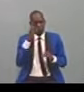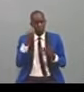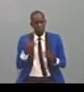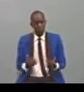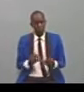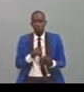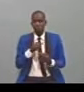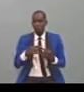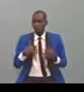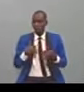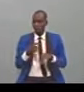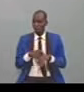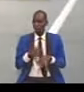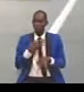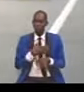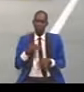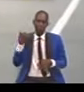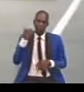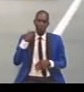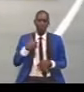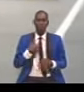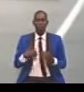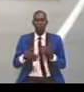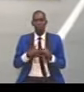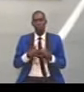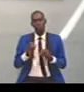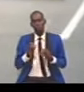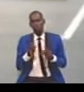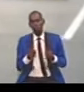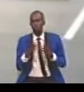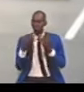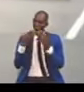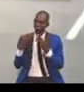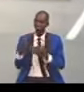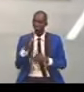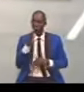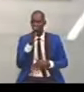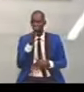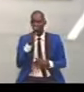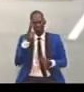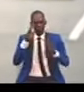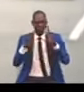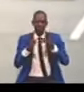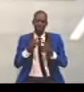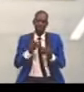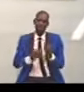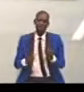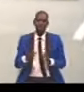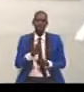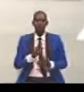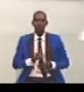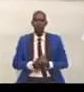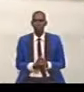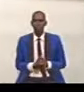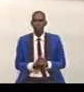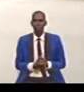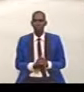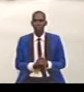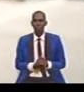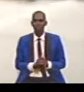have the time, make sure you give me a call, okay? Okay, I will. Thank you, Ma. Regards to everyone.